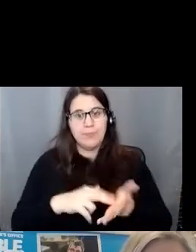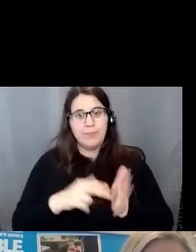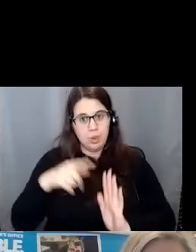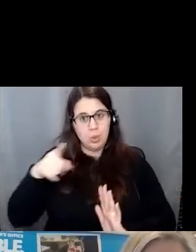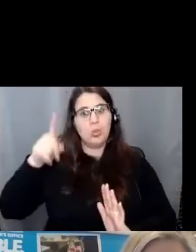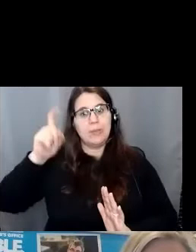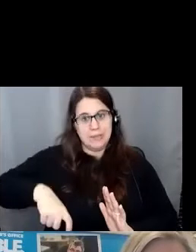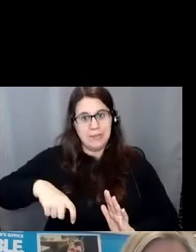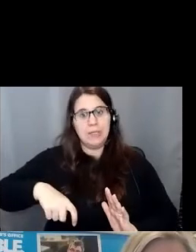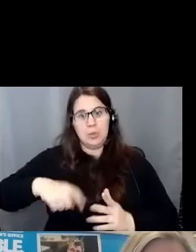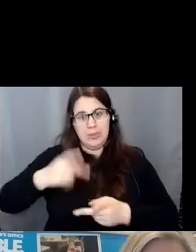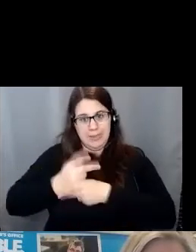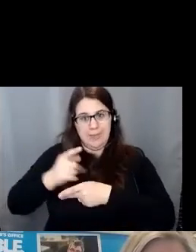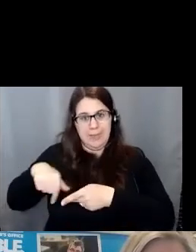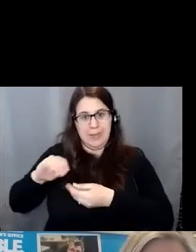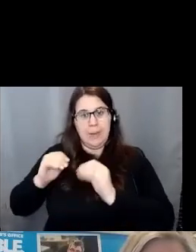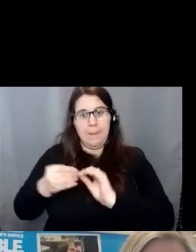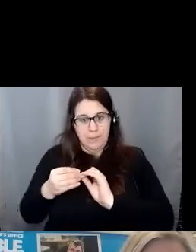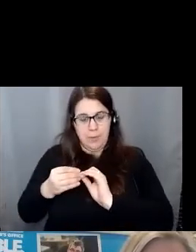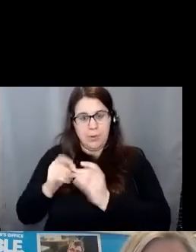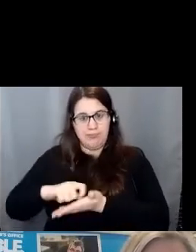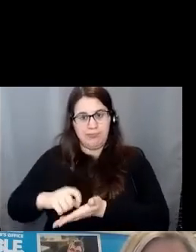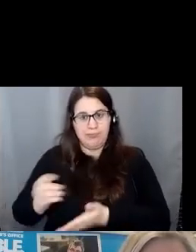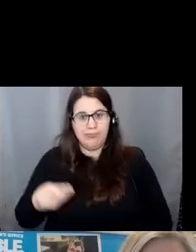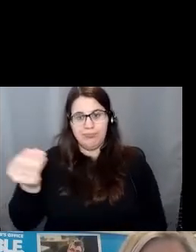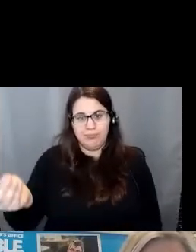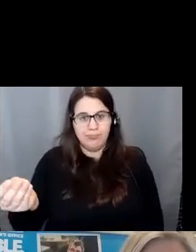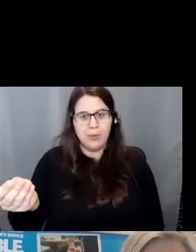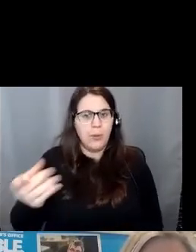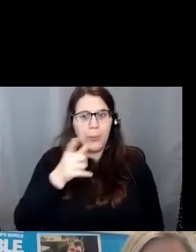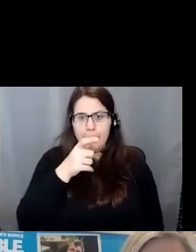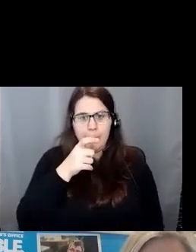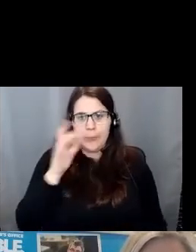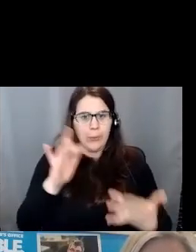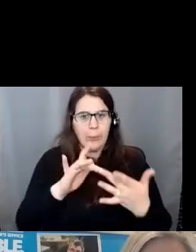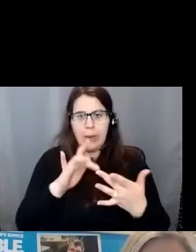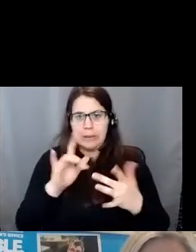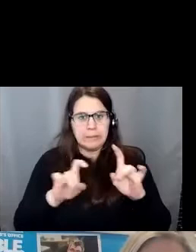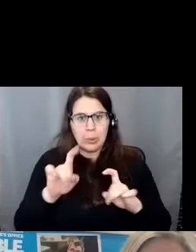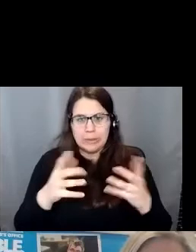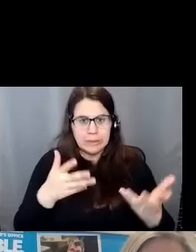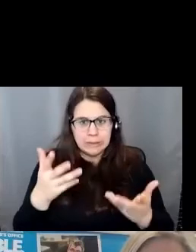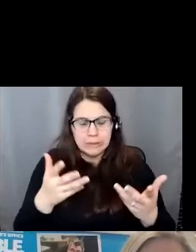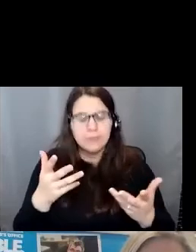share this number with folks so that they know who to reach with their account related questions.